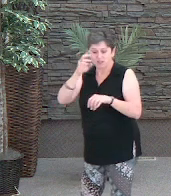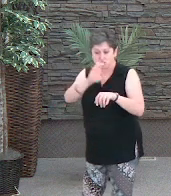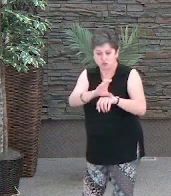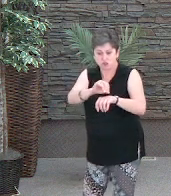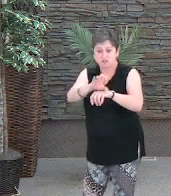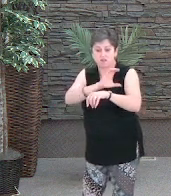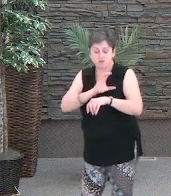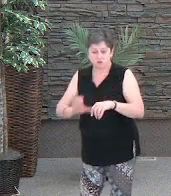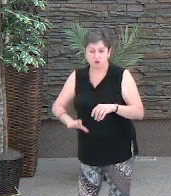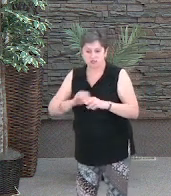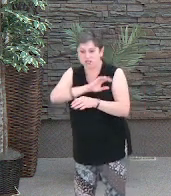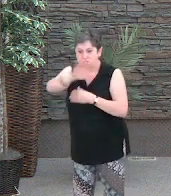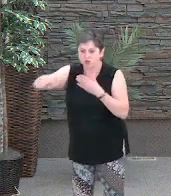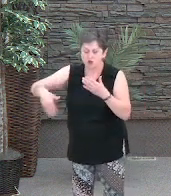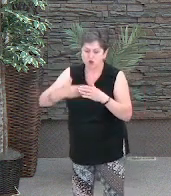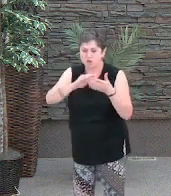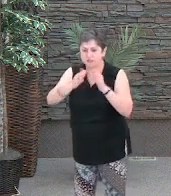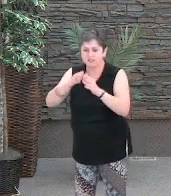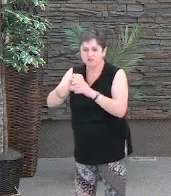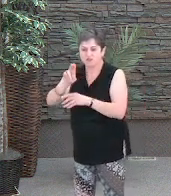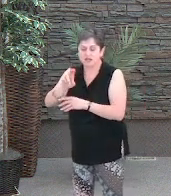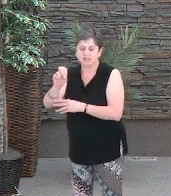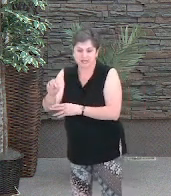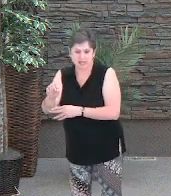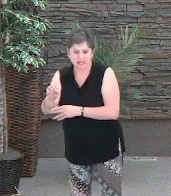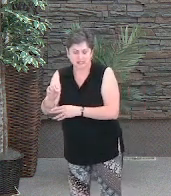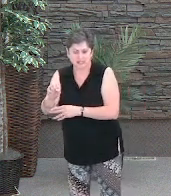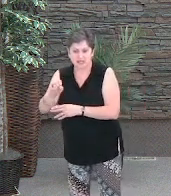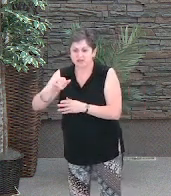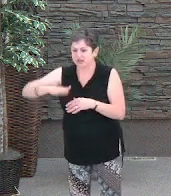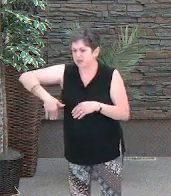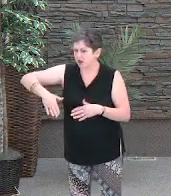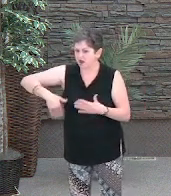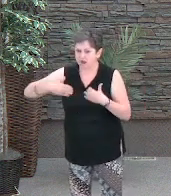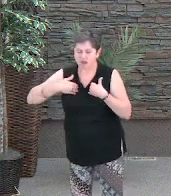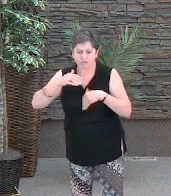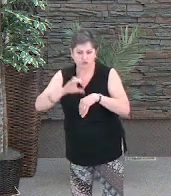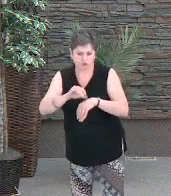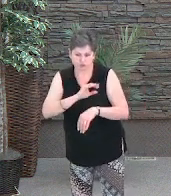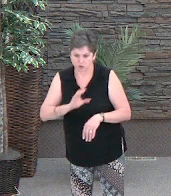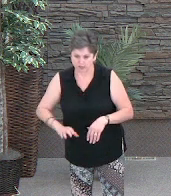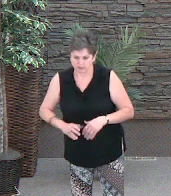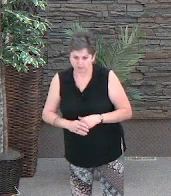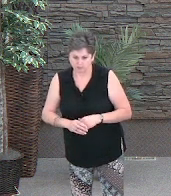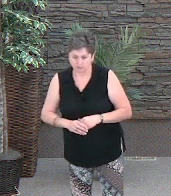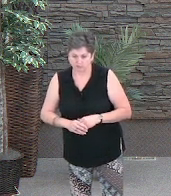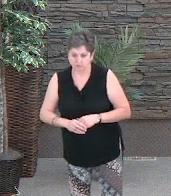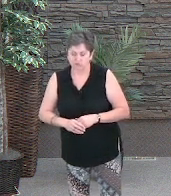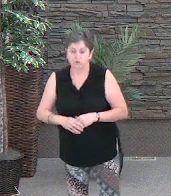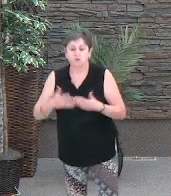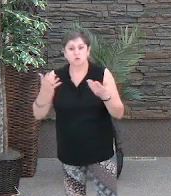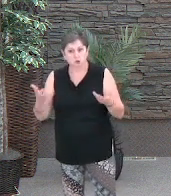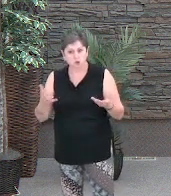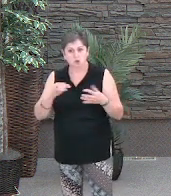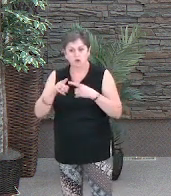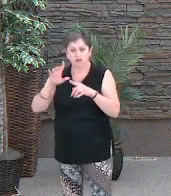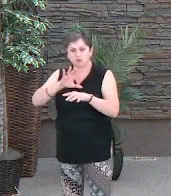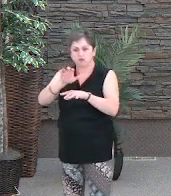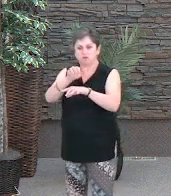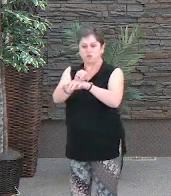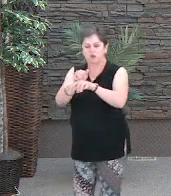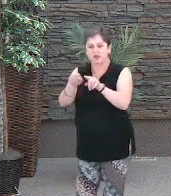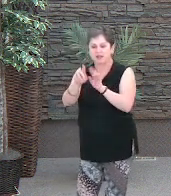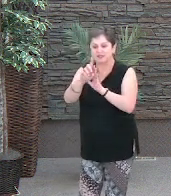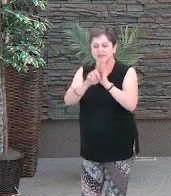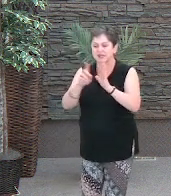of Christ in all of the cities in the United States that did not have a church of Christ. And so when he was appointed a deacon, he